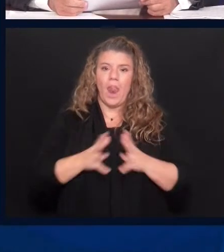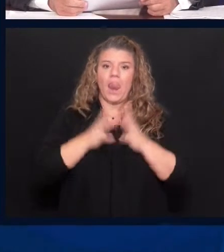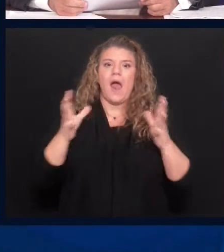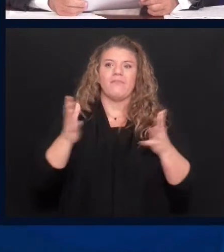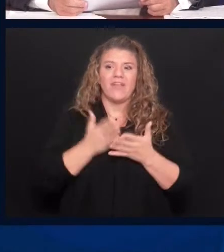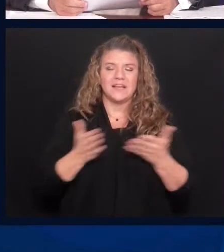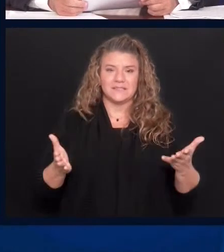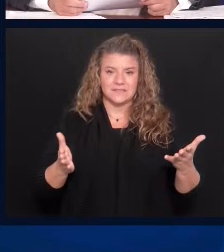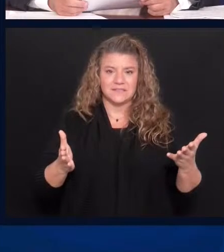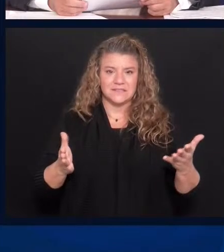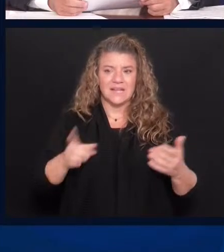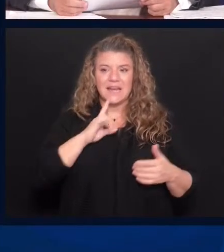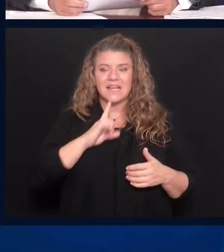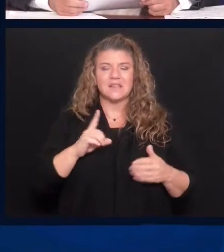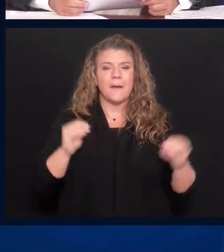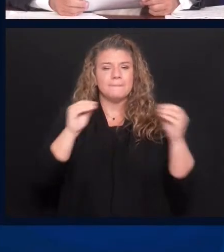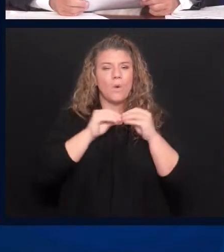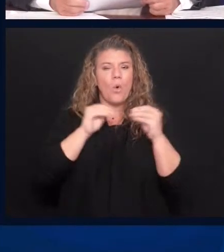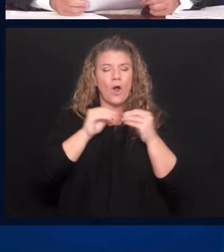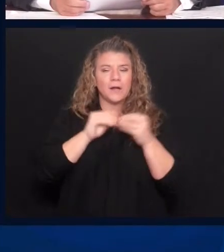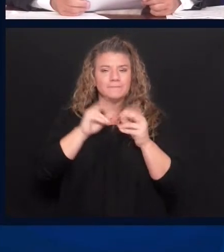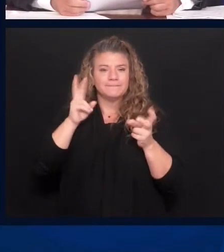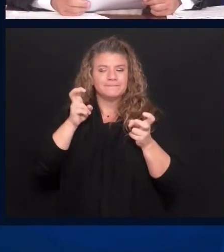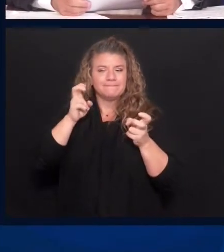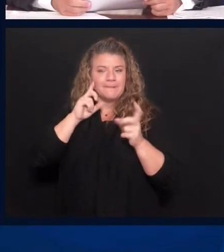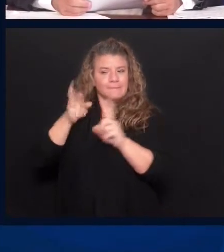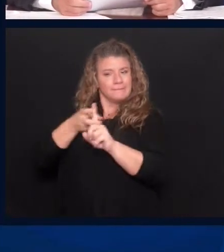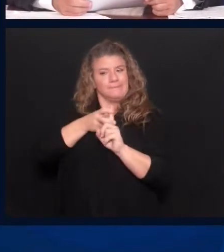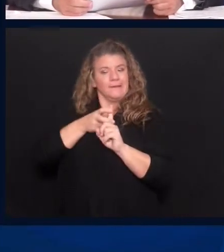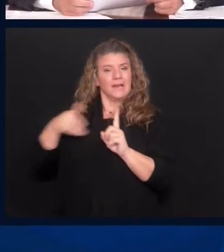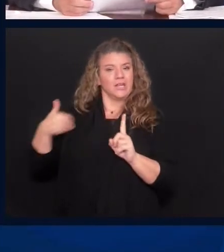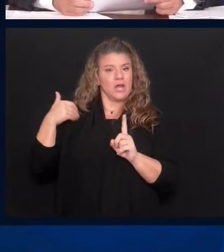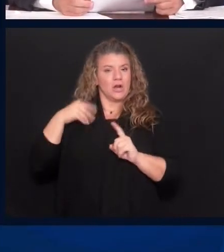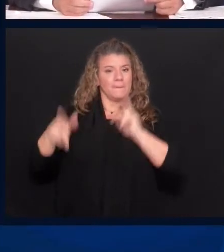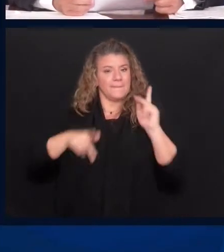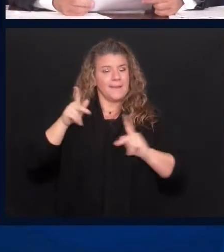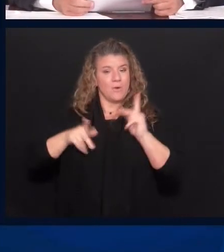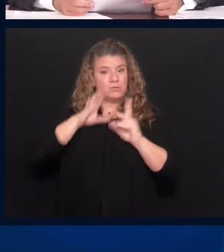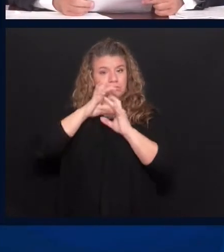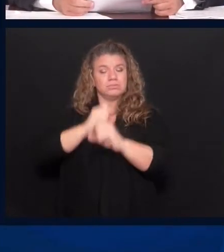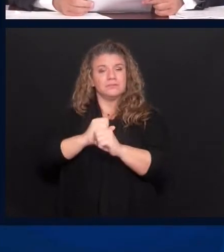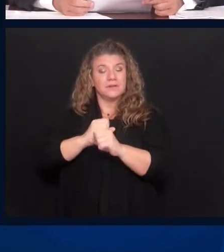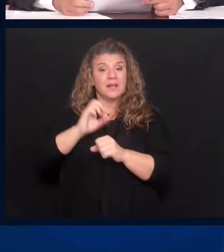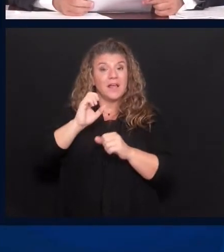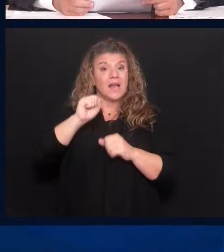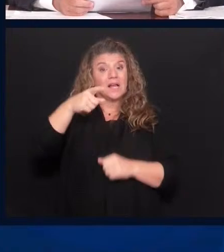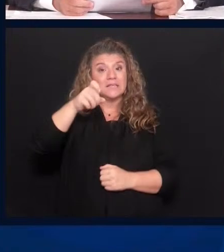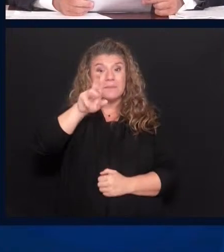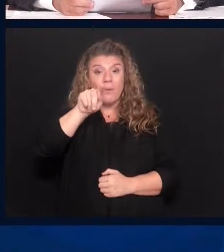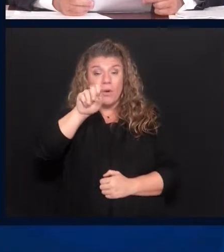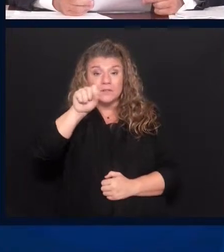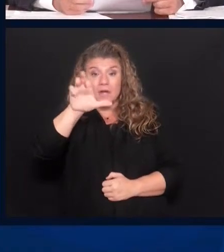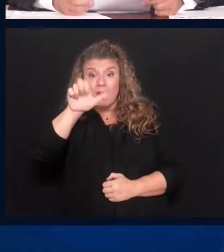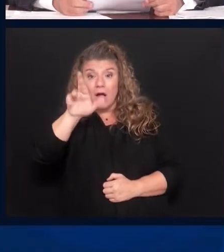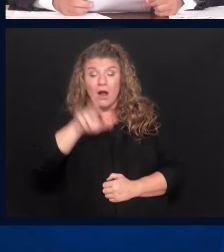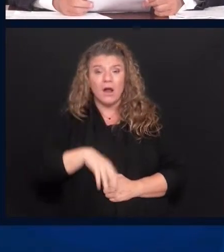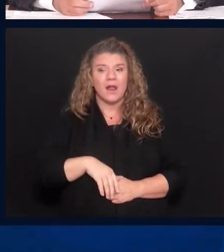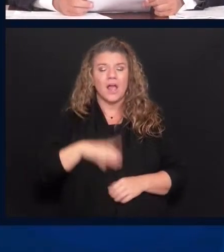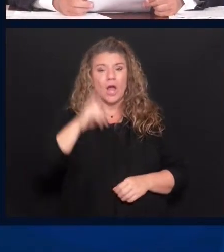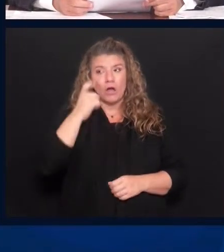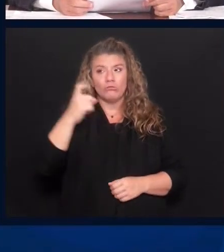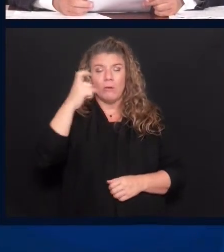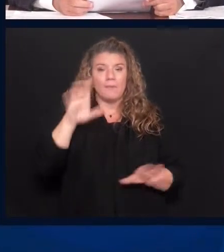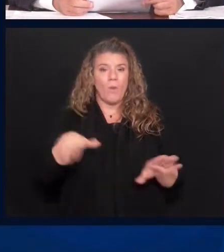that is maybe more appealing to the younger folks. We're giving away a sports car. We're giving away a dream